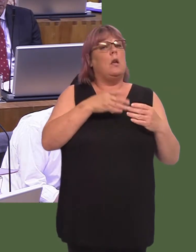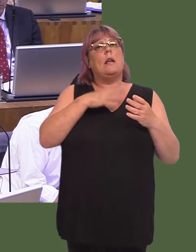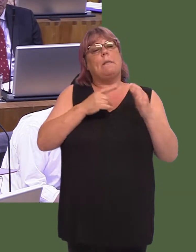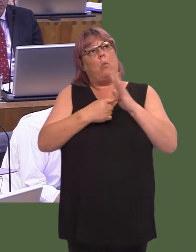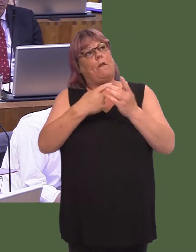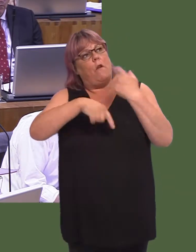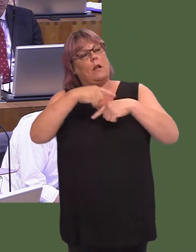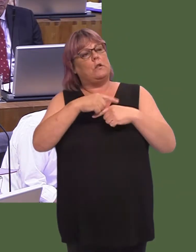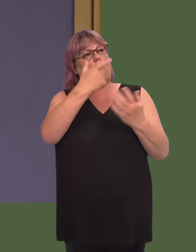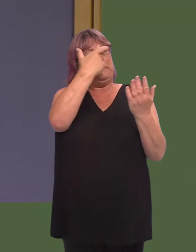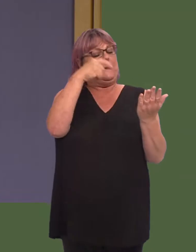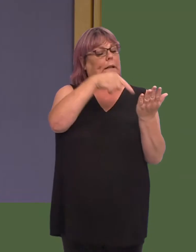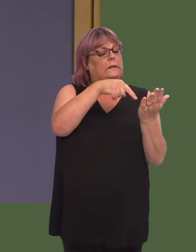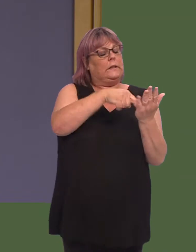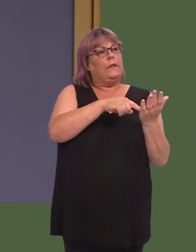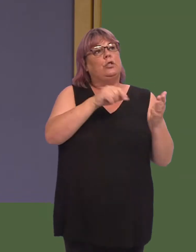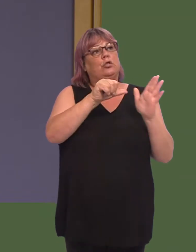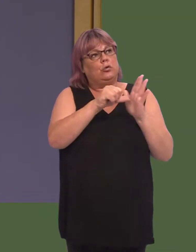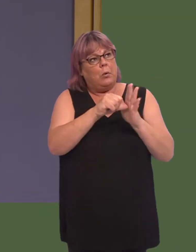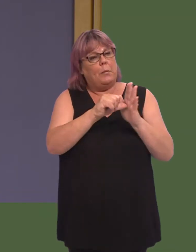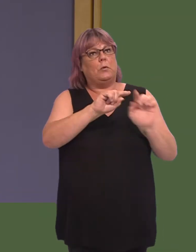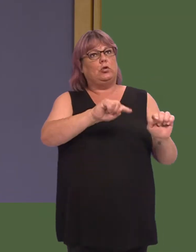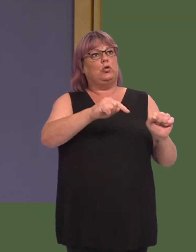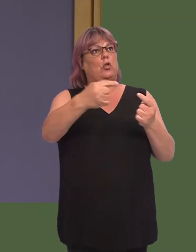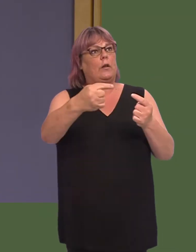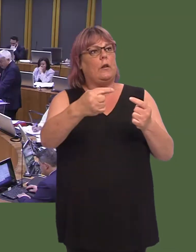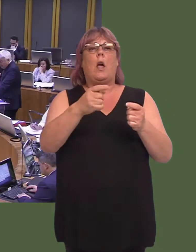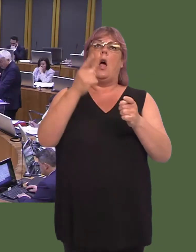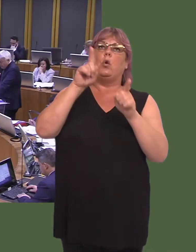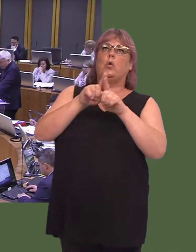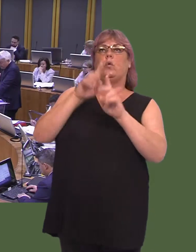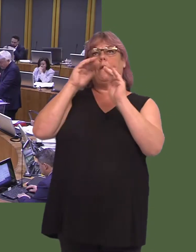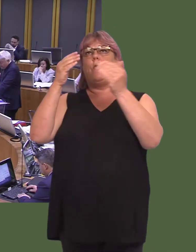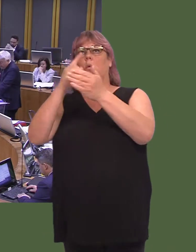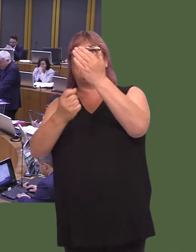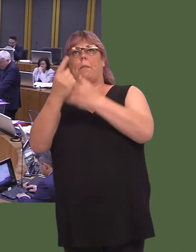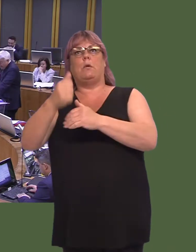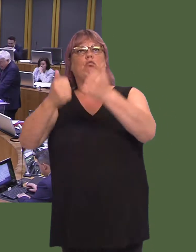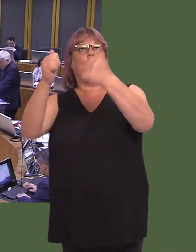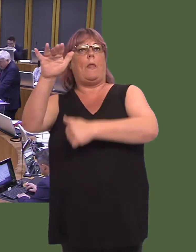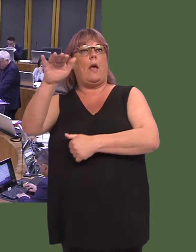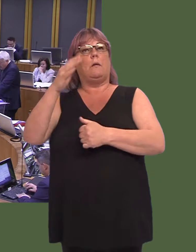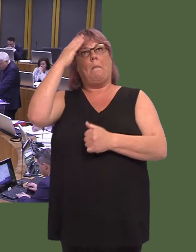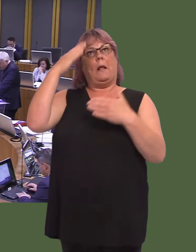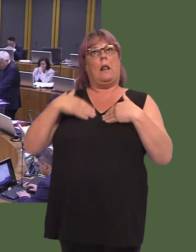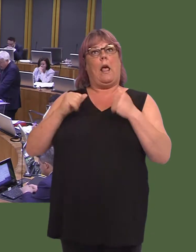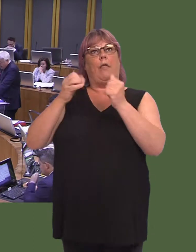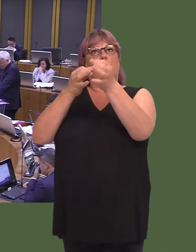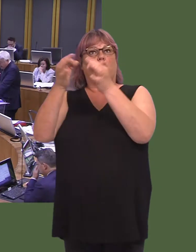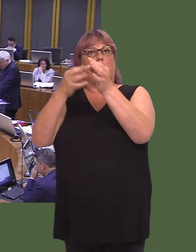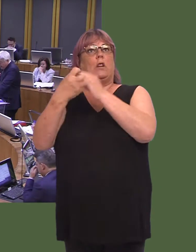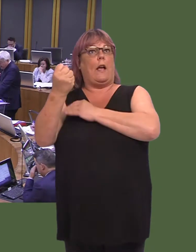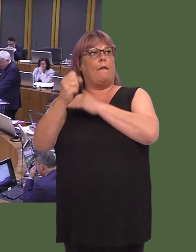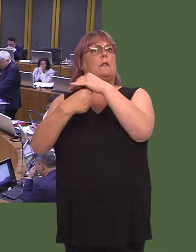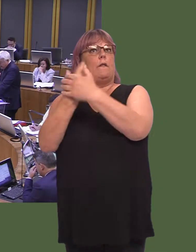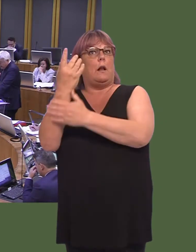that we understand what the challenges are before we get to those challenges. What's happening positively in Betsy Cadwaladr? Well, there is a